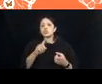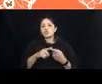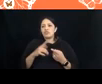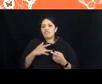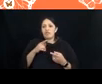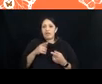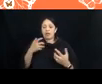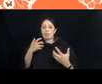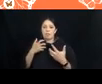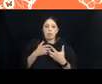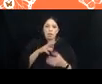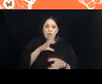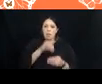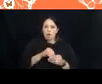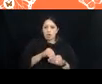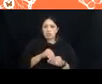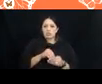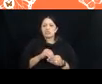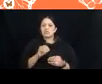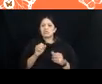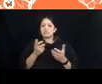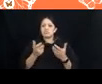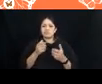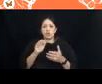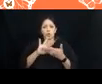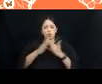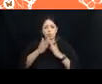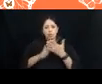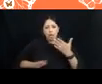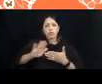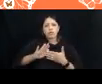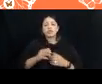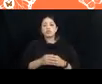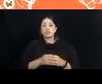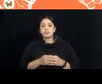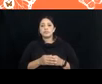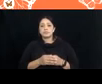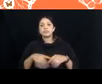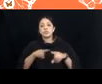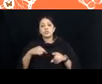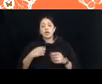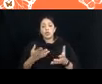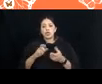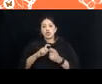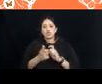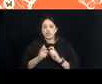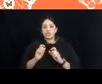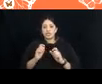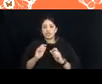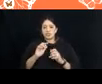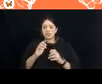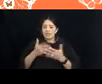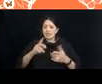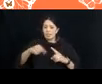can identify with our instructors, to change our hiring practices, and also that they identify with the